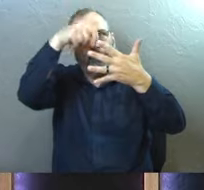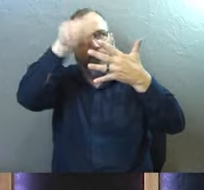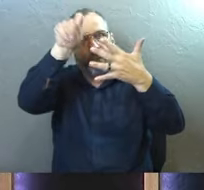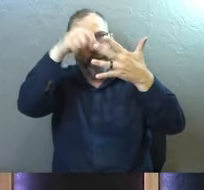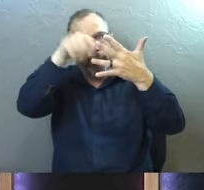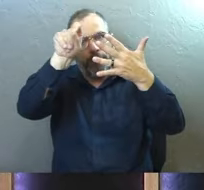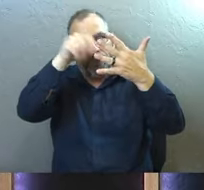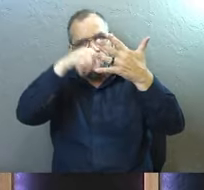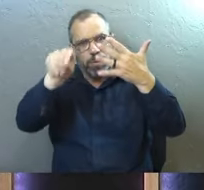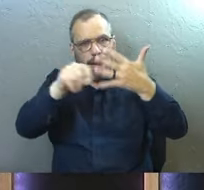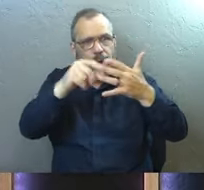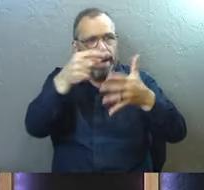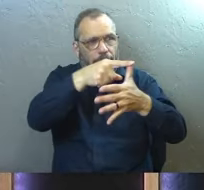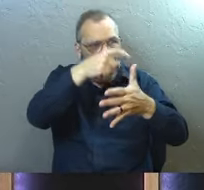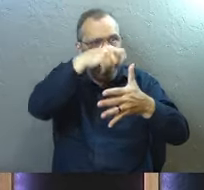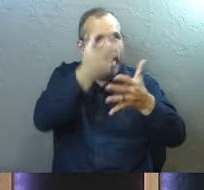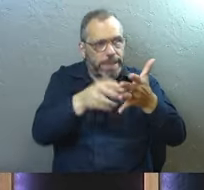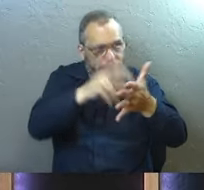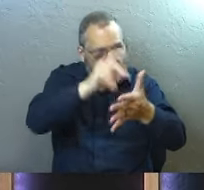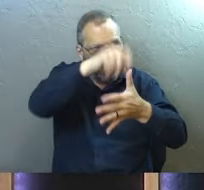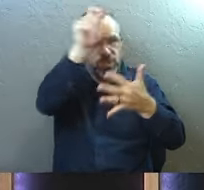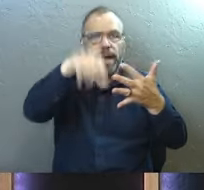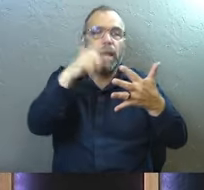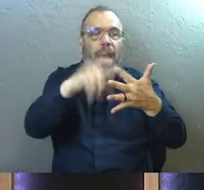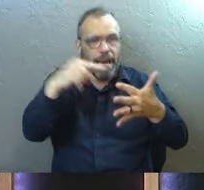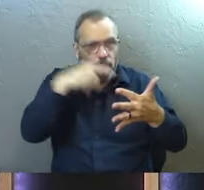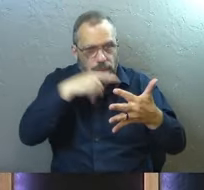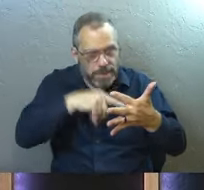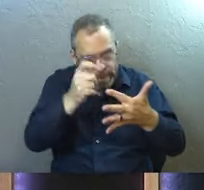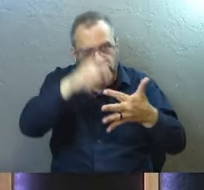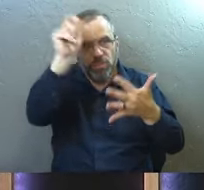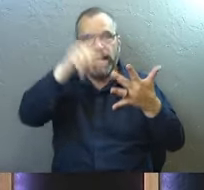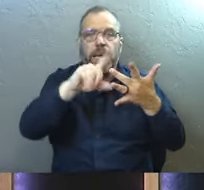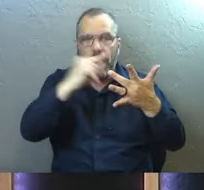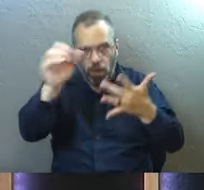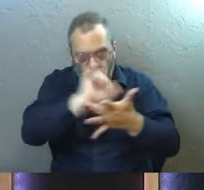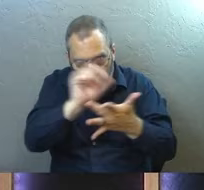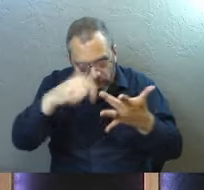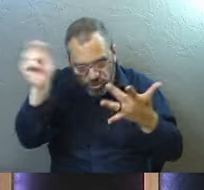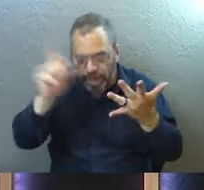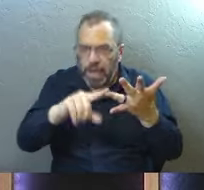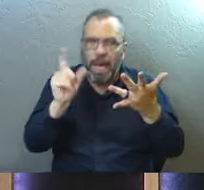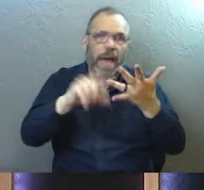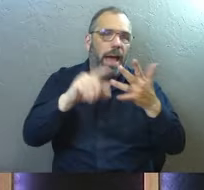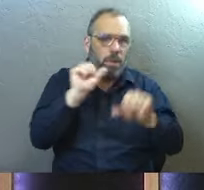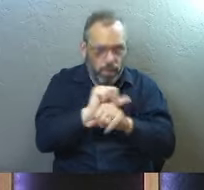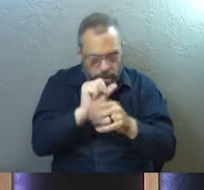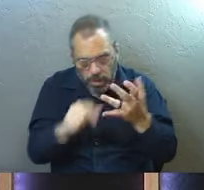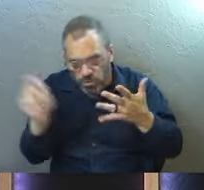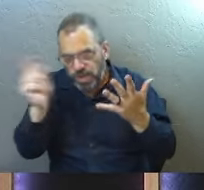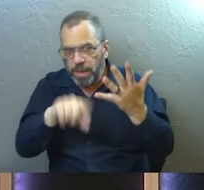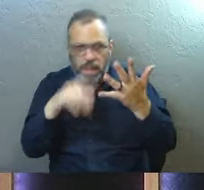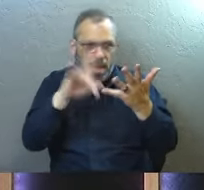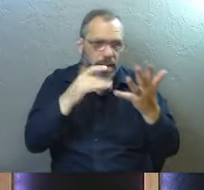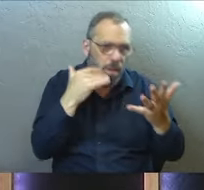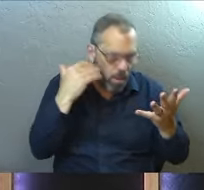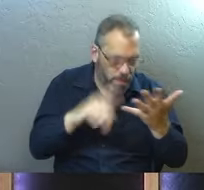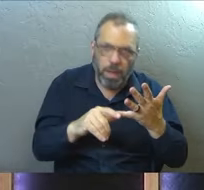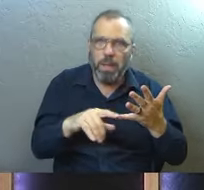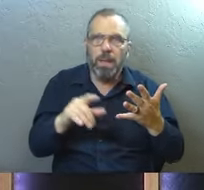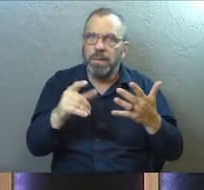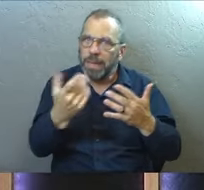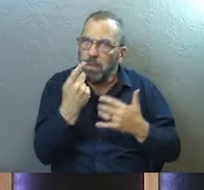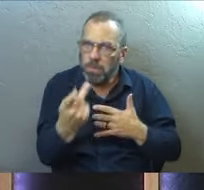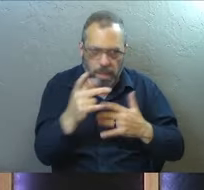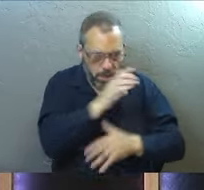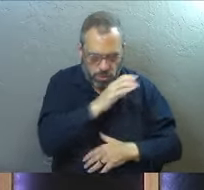this is the process to the thing, right? That's my goal. I want to get there by this, this, this, and this. And so we will do check boxes often as